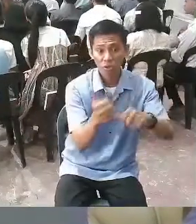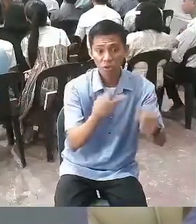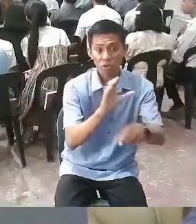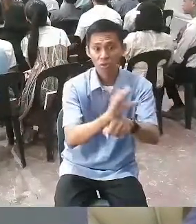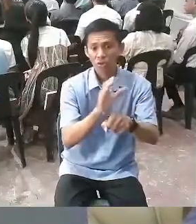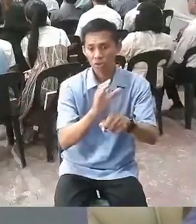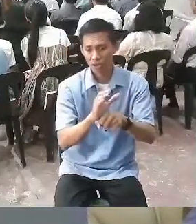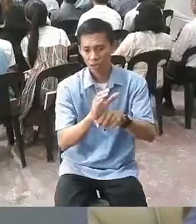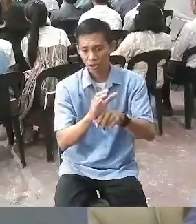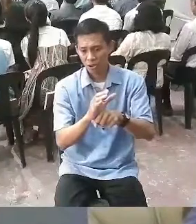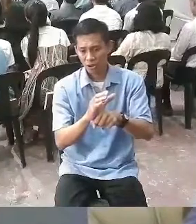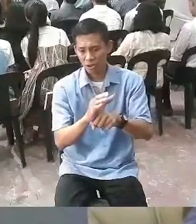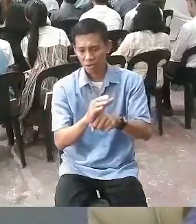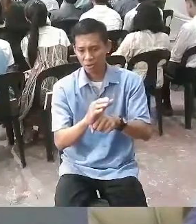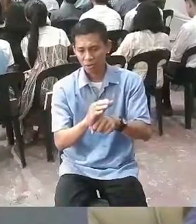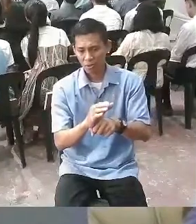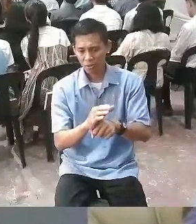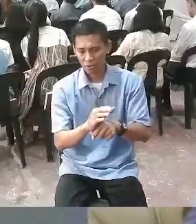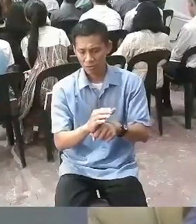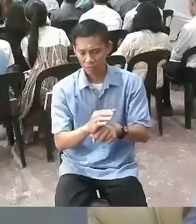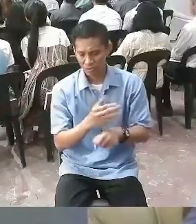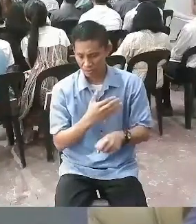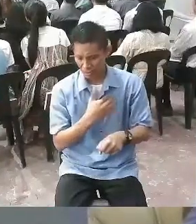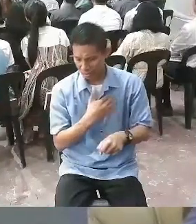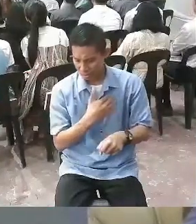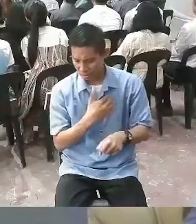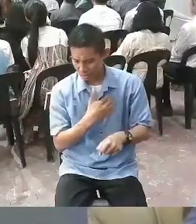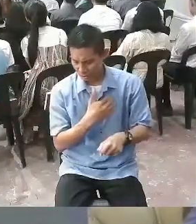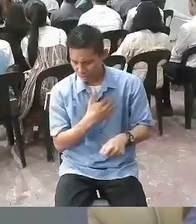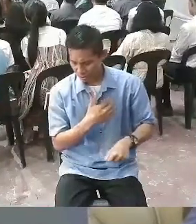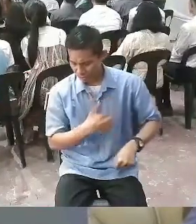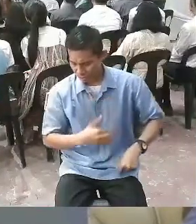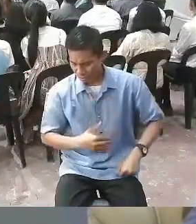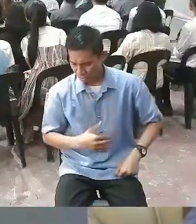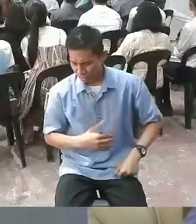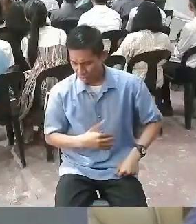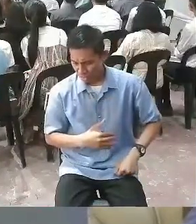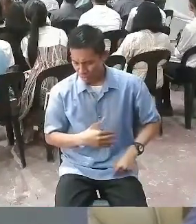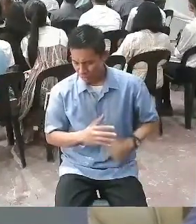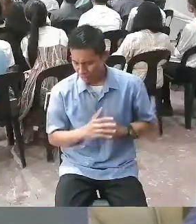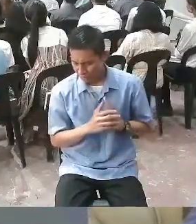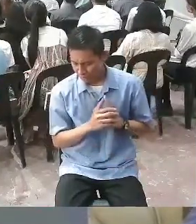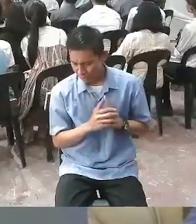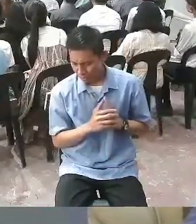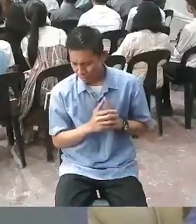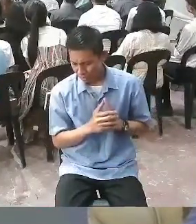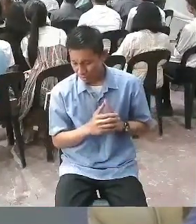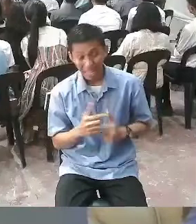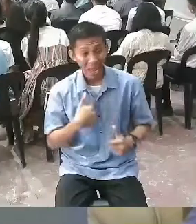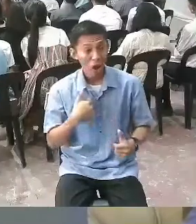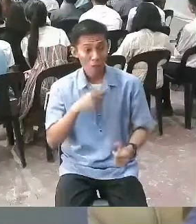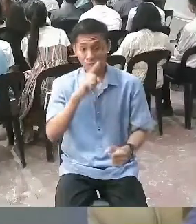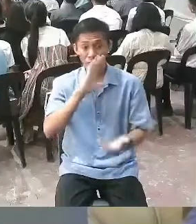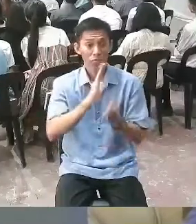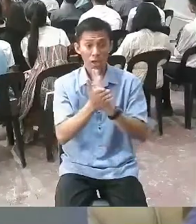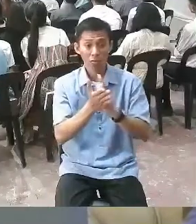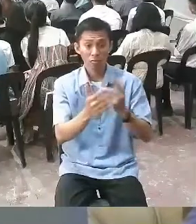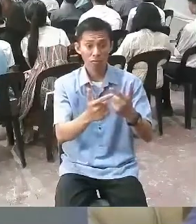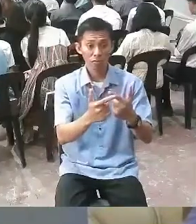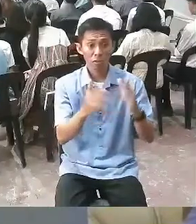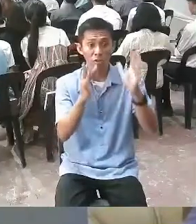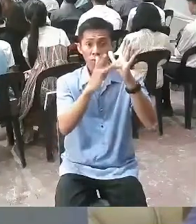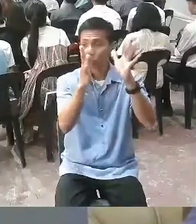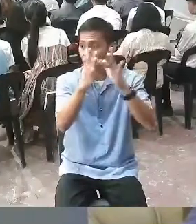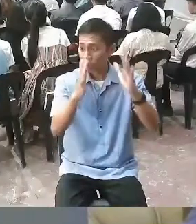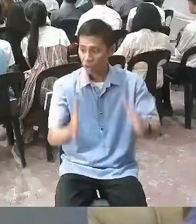Spirit-filled Baptist church, and I got under the sound of the Word of God, that I became a Christian. Okay, I